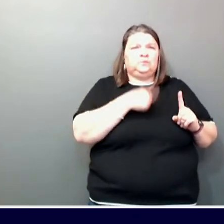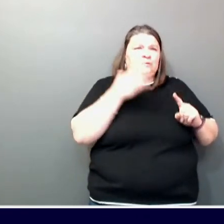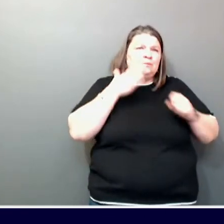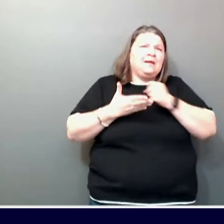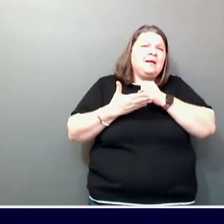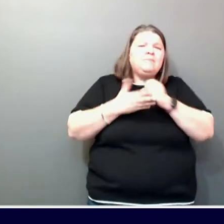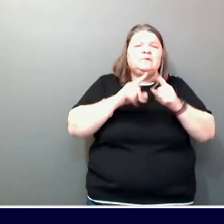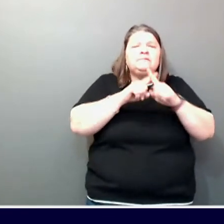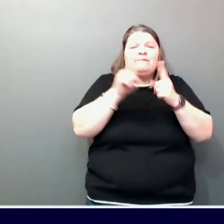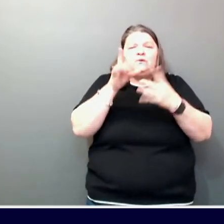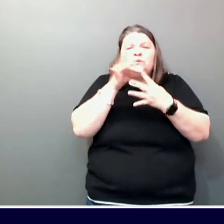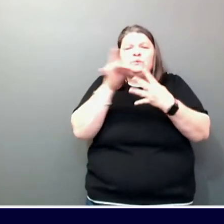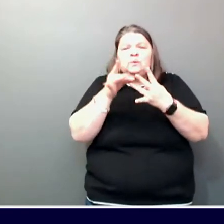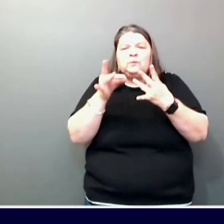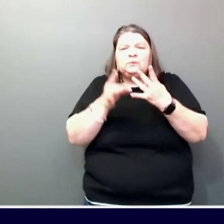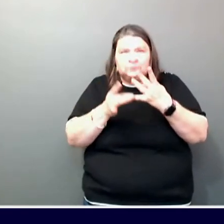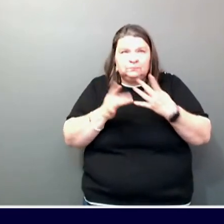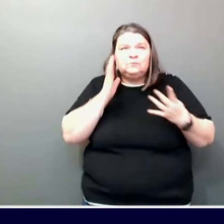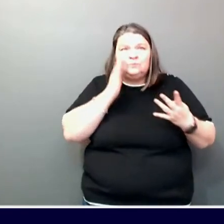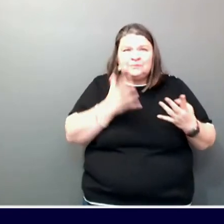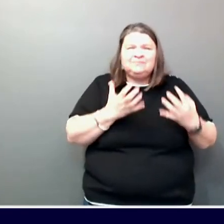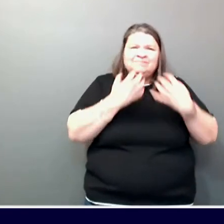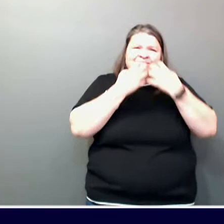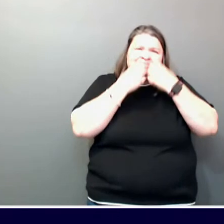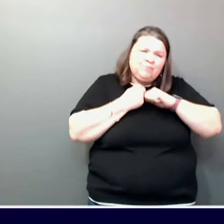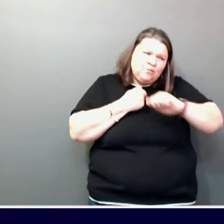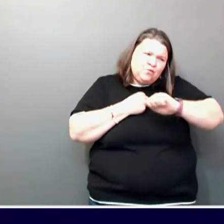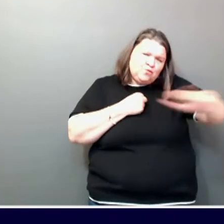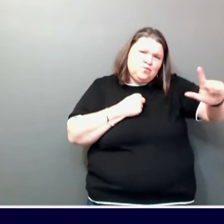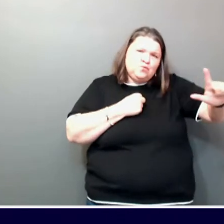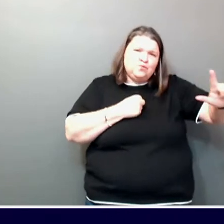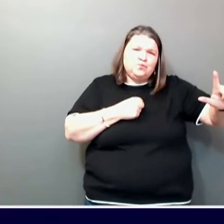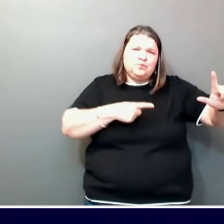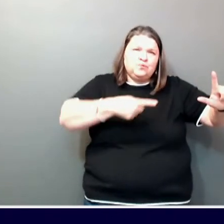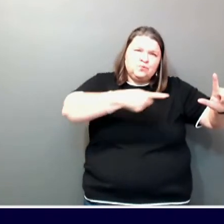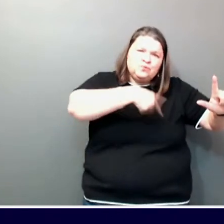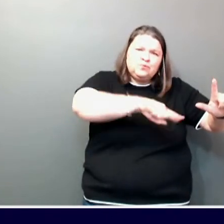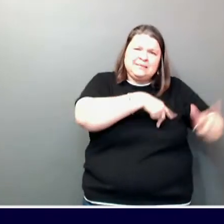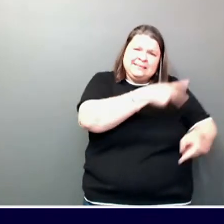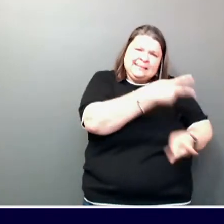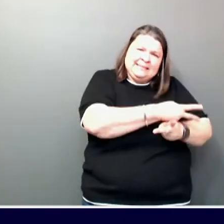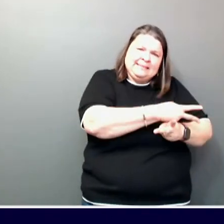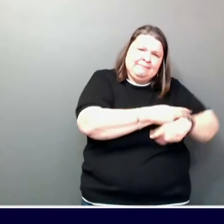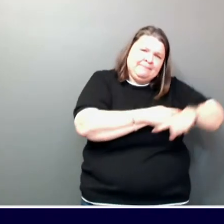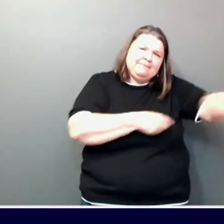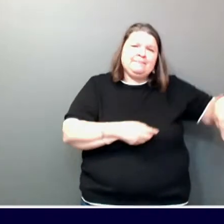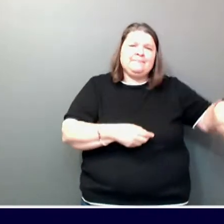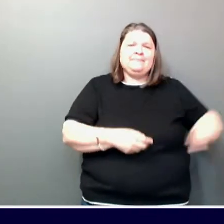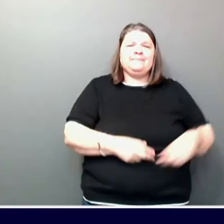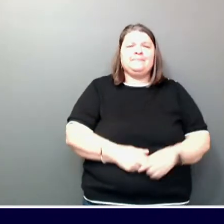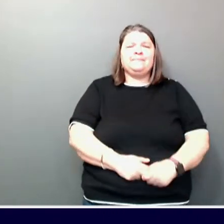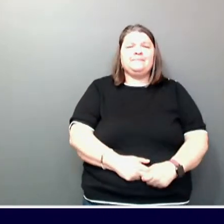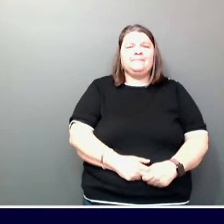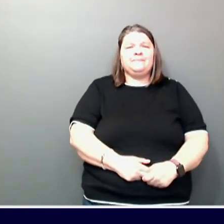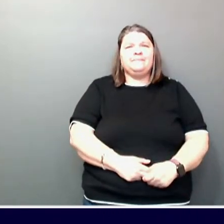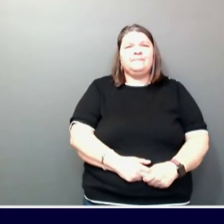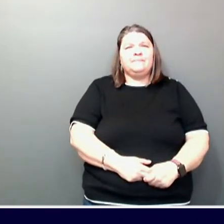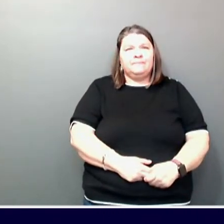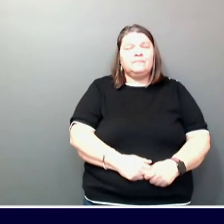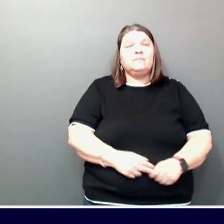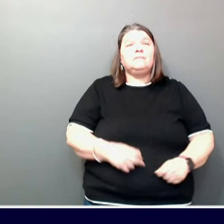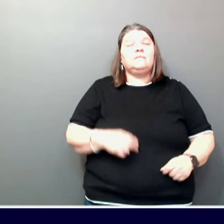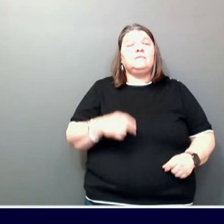worker and will work to make sure we help them adapt to this change. Can you tell me a little bit about what made the